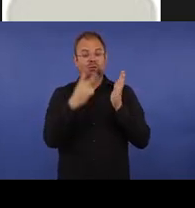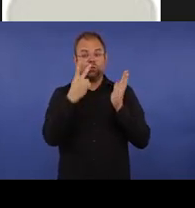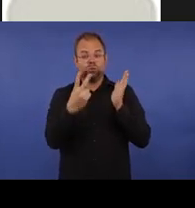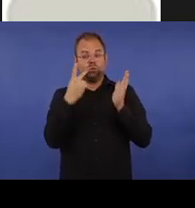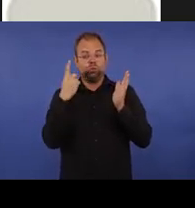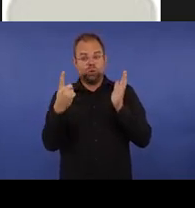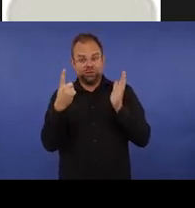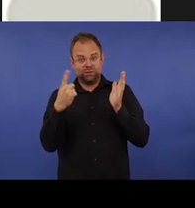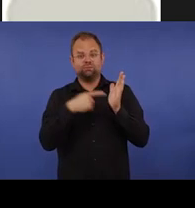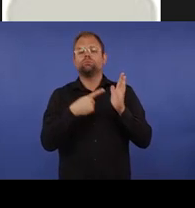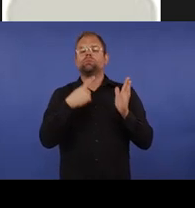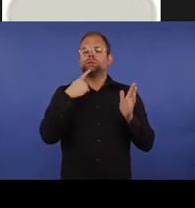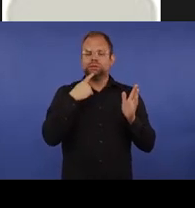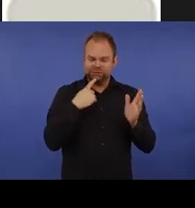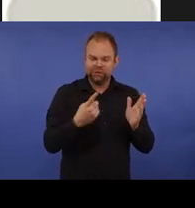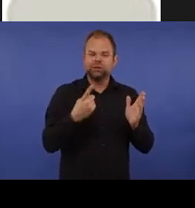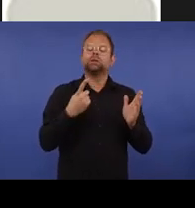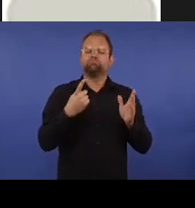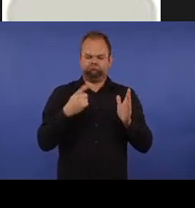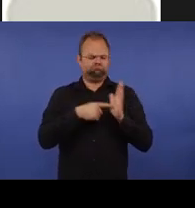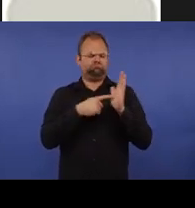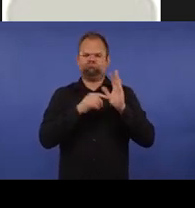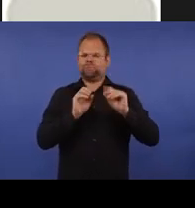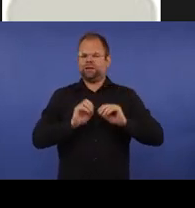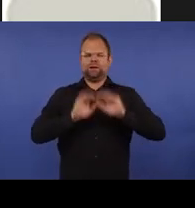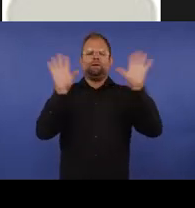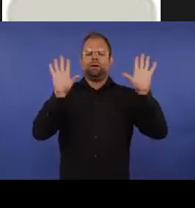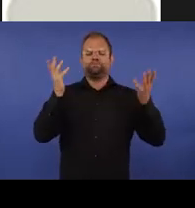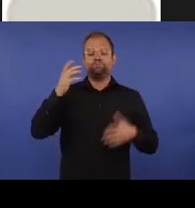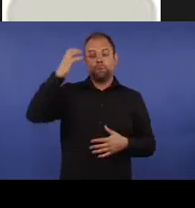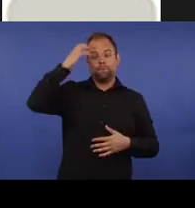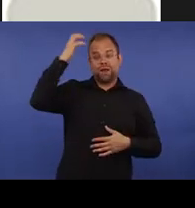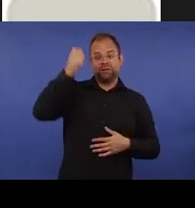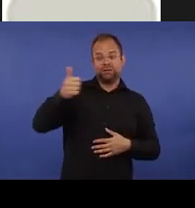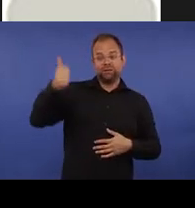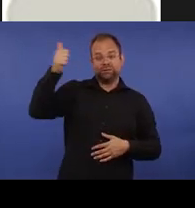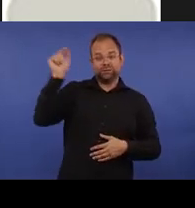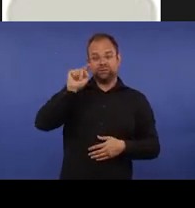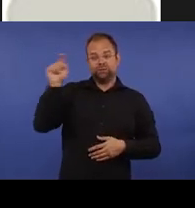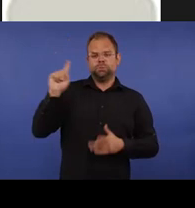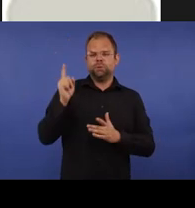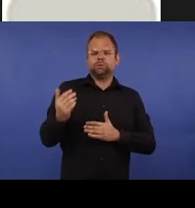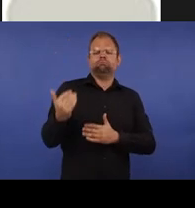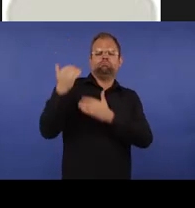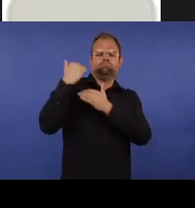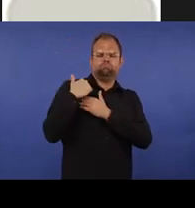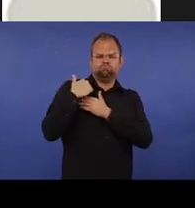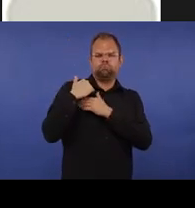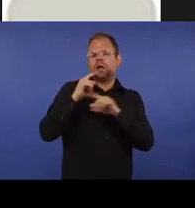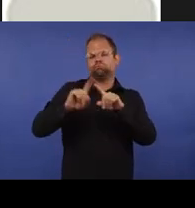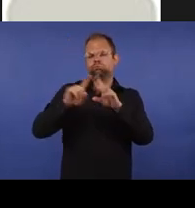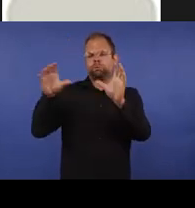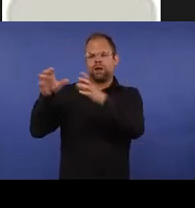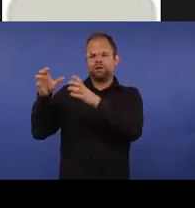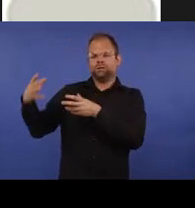the papers, all the communication should be in a modes and means accessible to people, persons